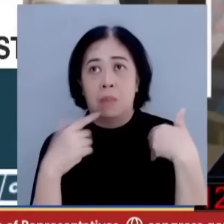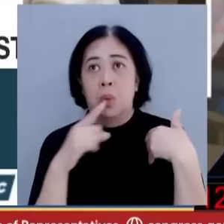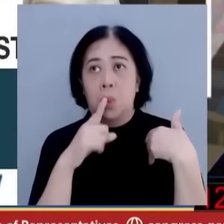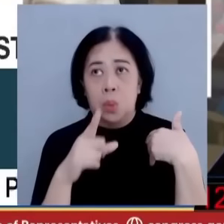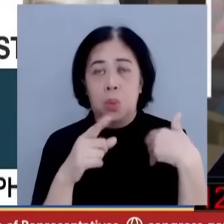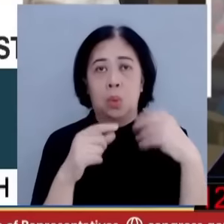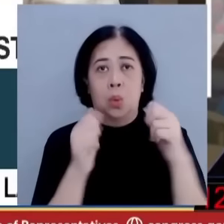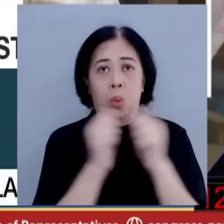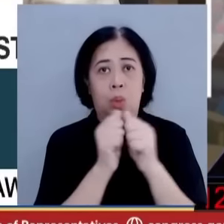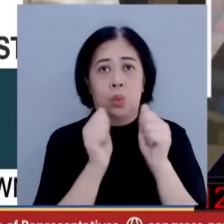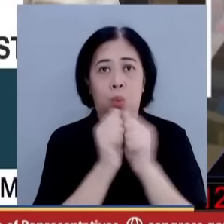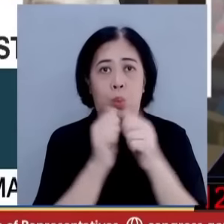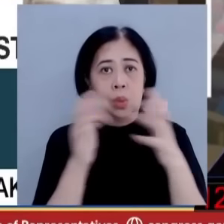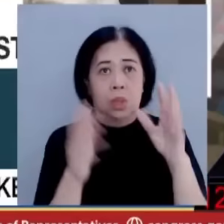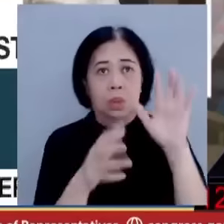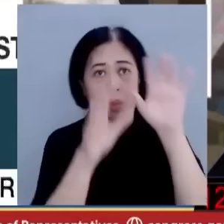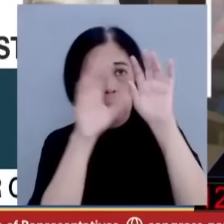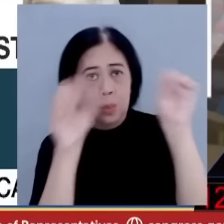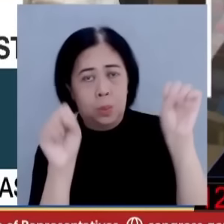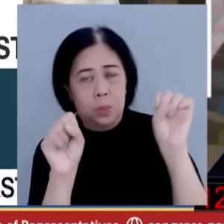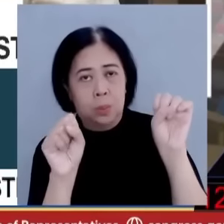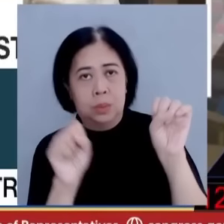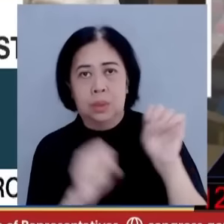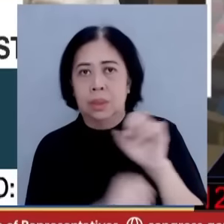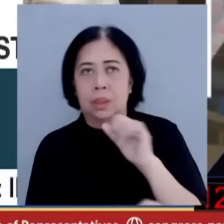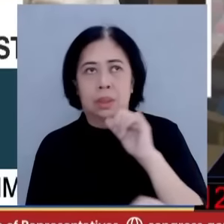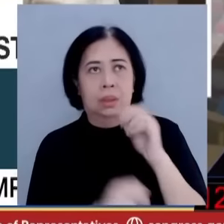so on and so forth, it's not one, it's